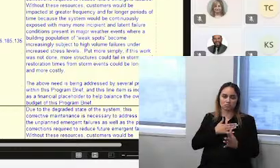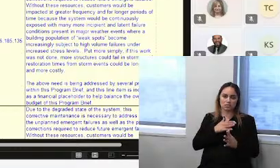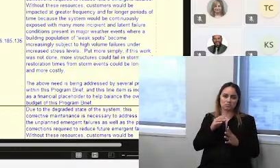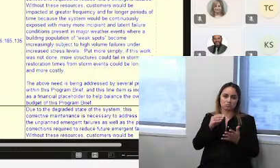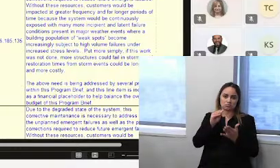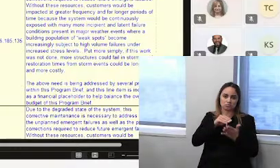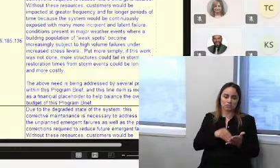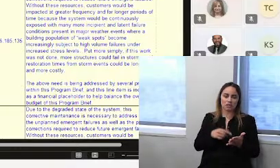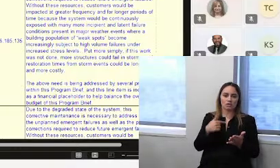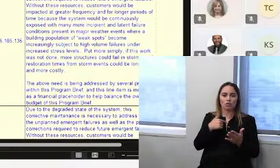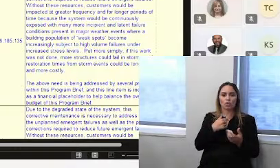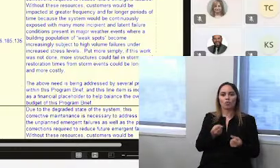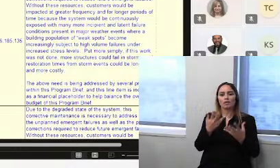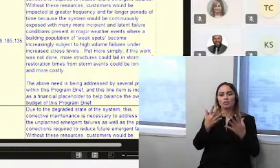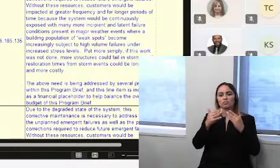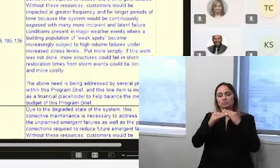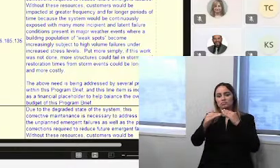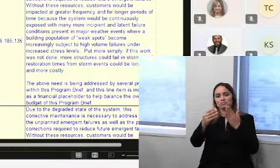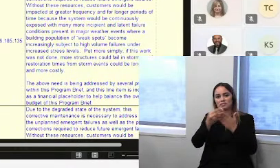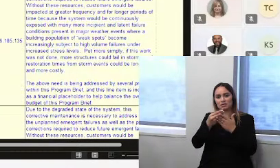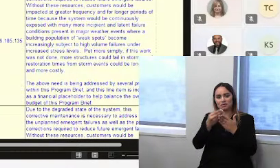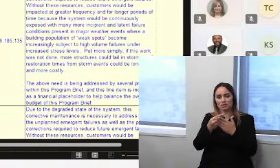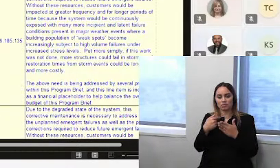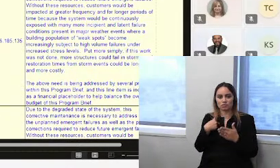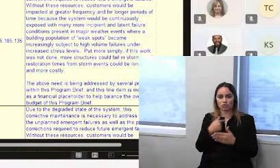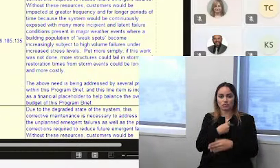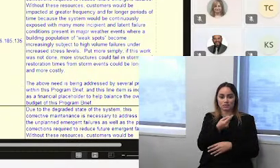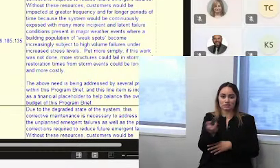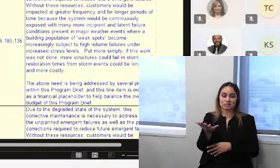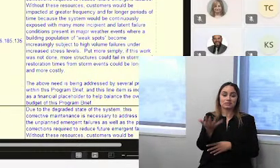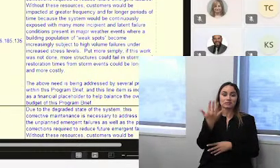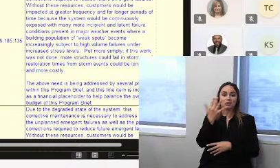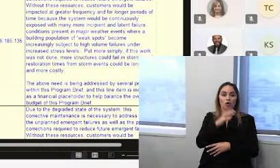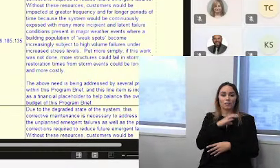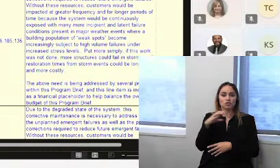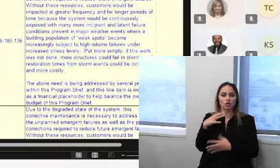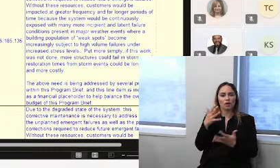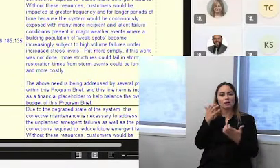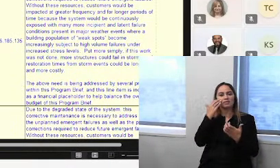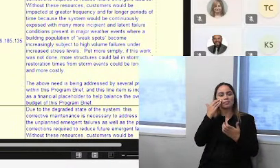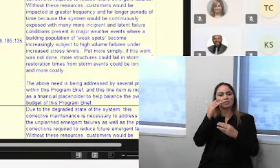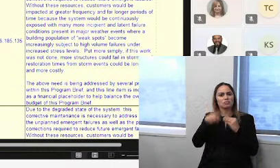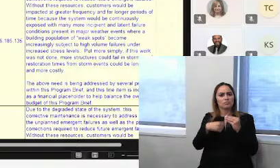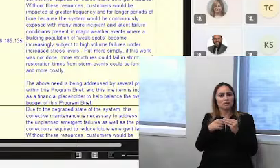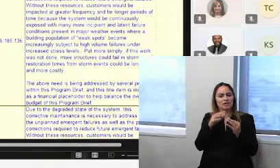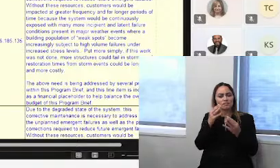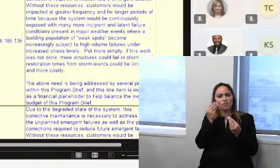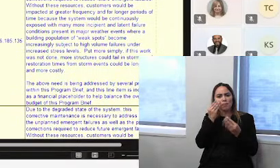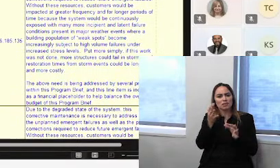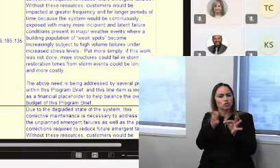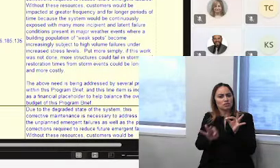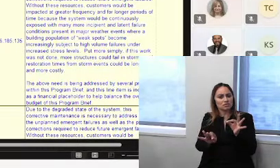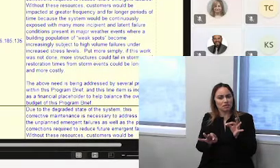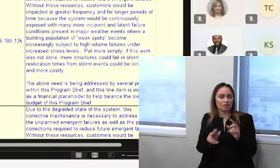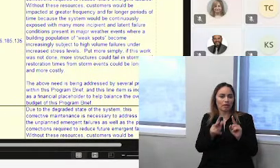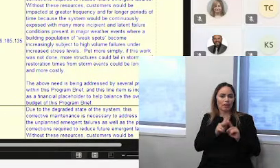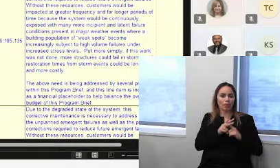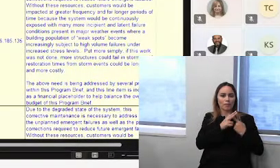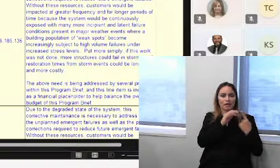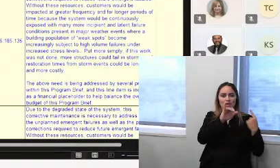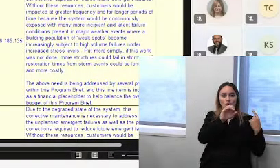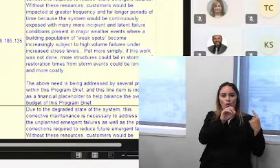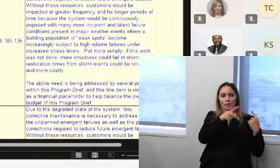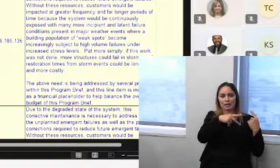5 commissioners who are deeply interested in knowing something very simple, and it was begun with the OIPC the other day, which is there